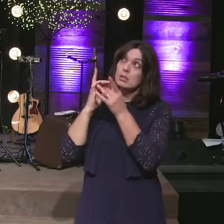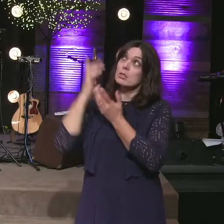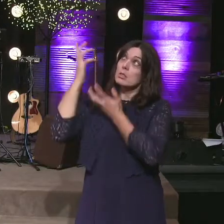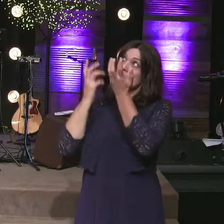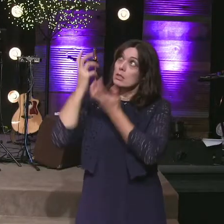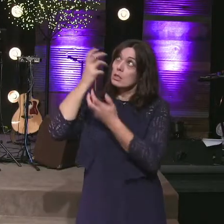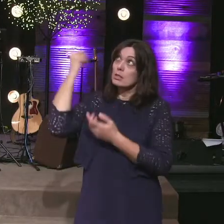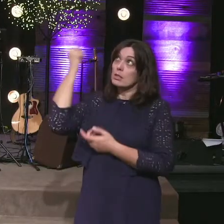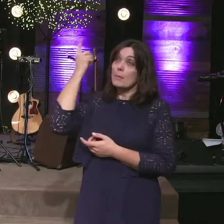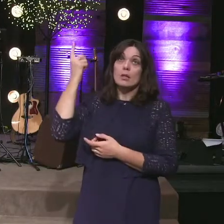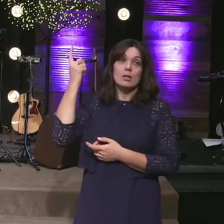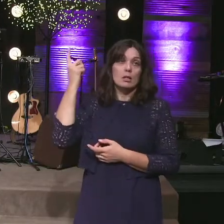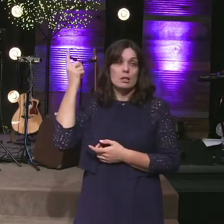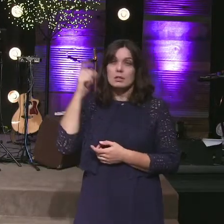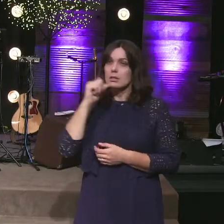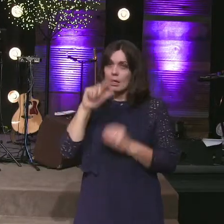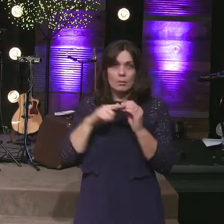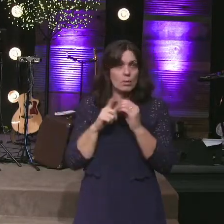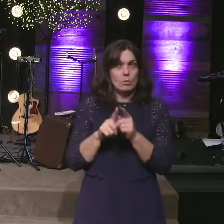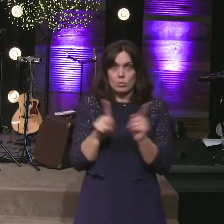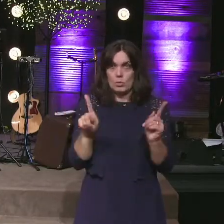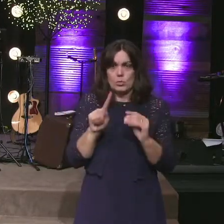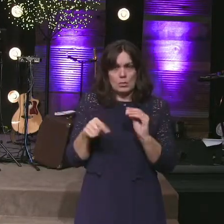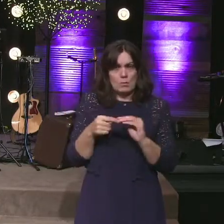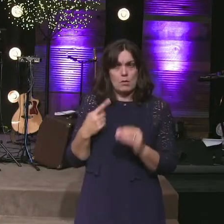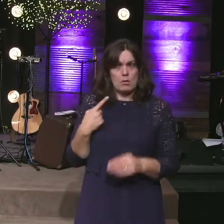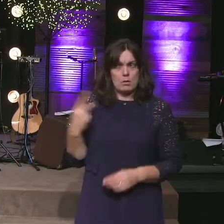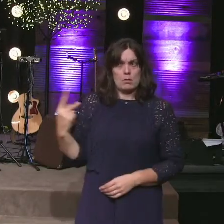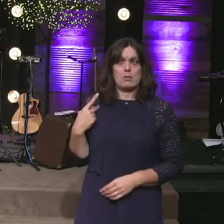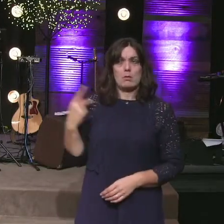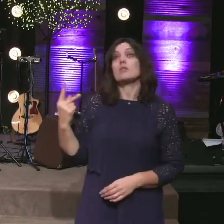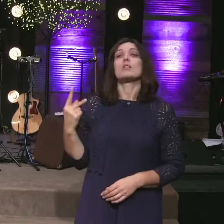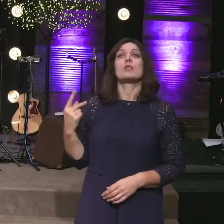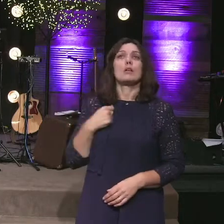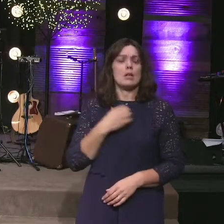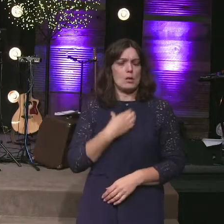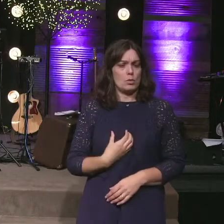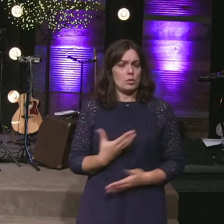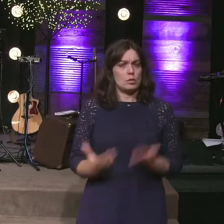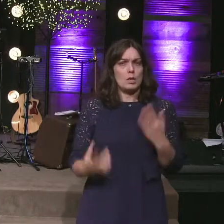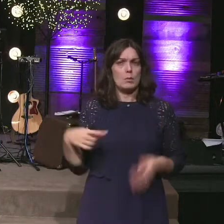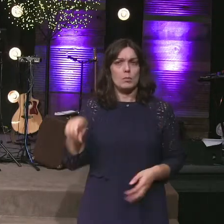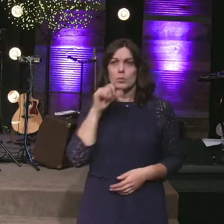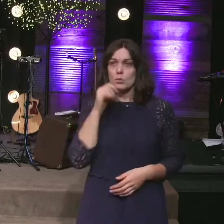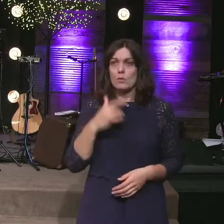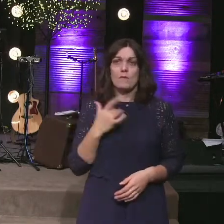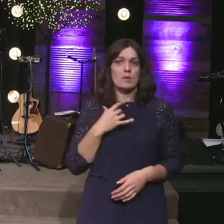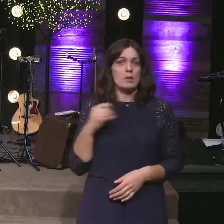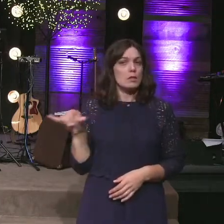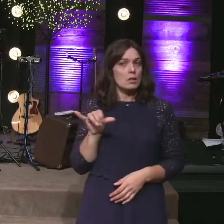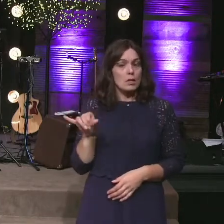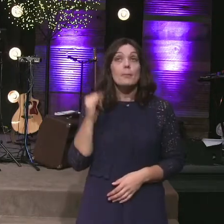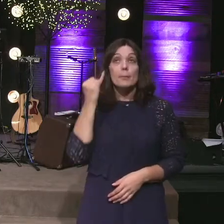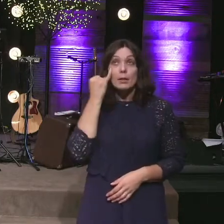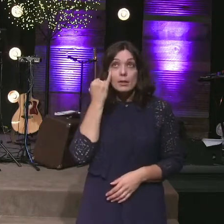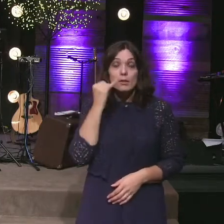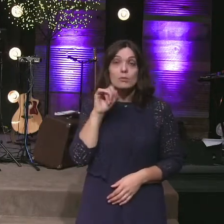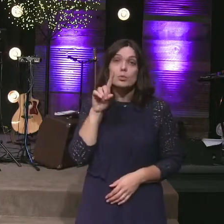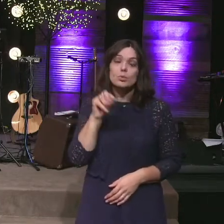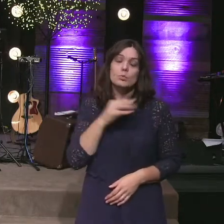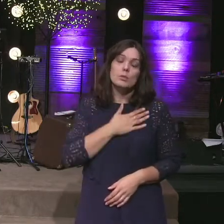about me and him. I wish that, and maybe you don't feel this way, but if you do, please, please